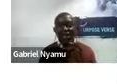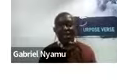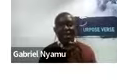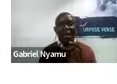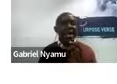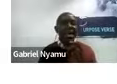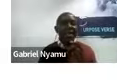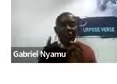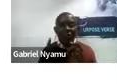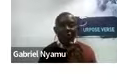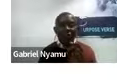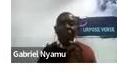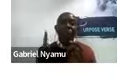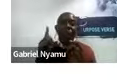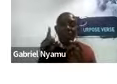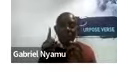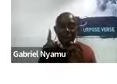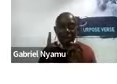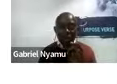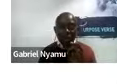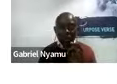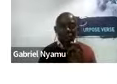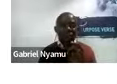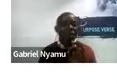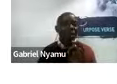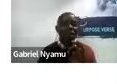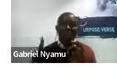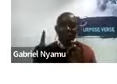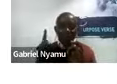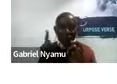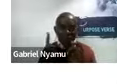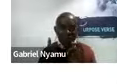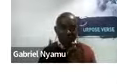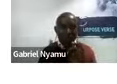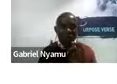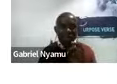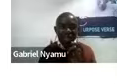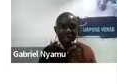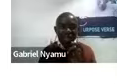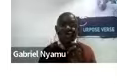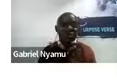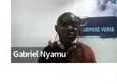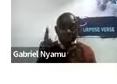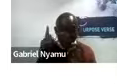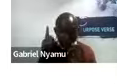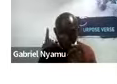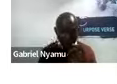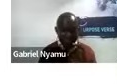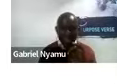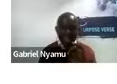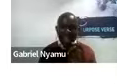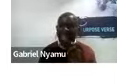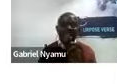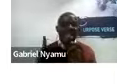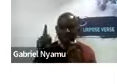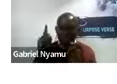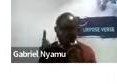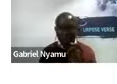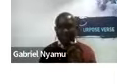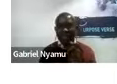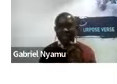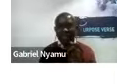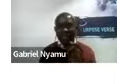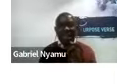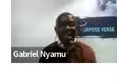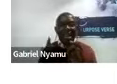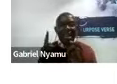need. And therefore, even when you're looking for a job, when you're looking for an opportunity to do business, is to be able to survive fast. And that's a